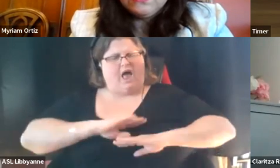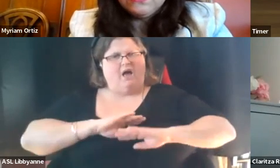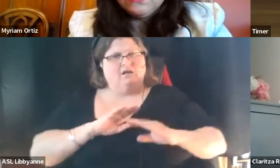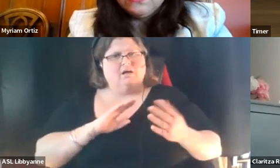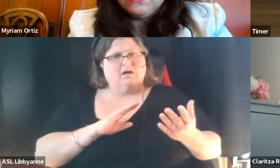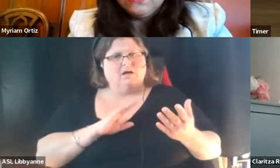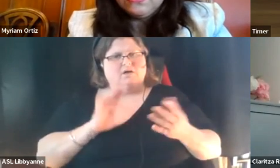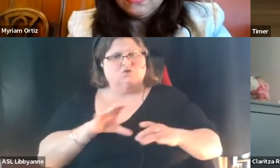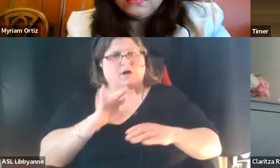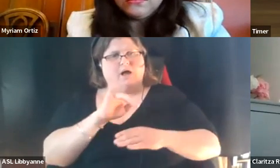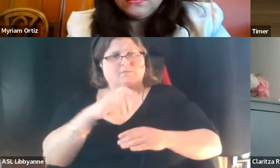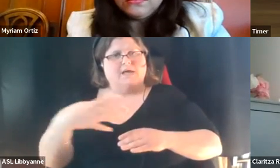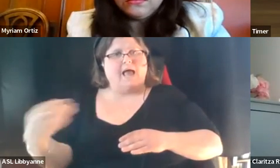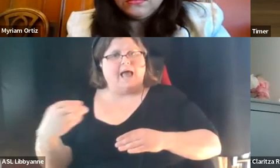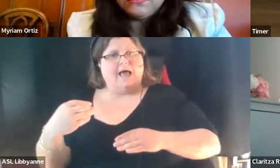gracias.